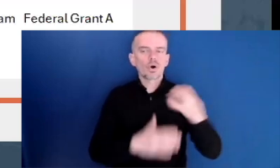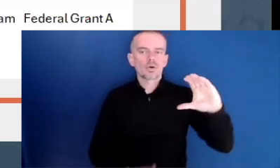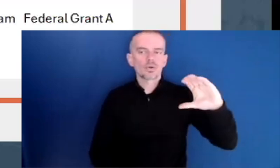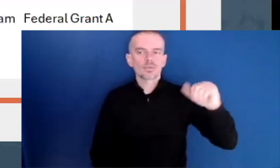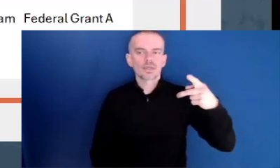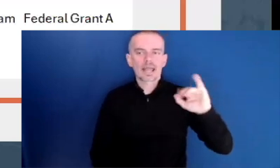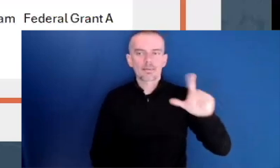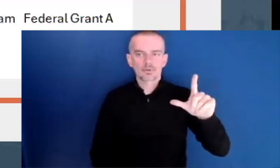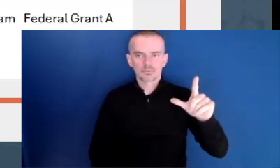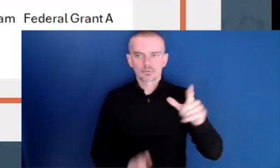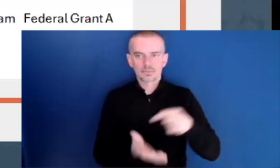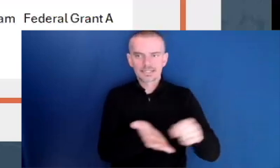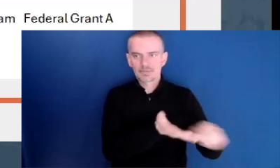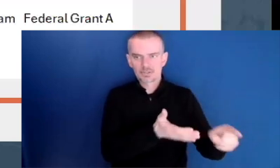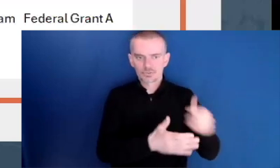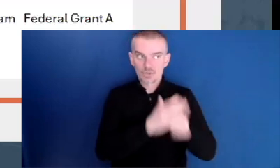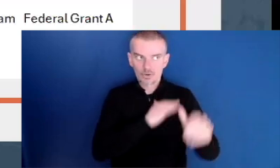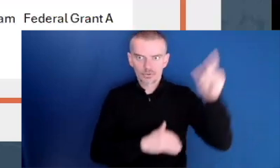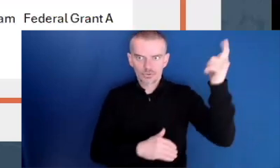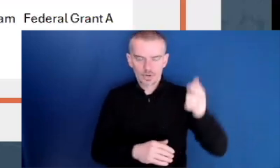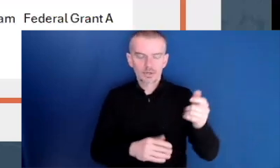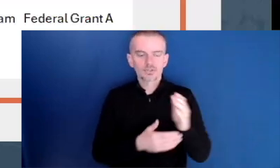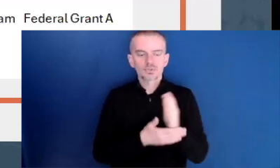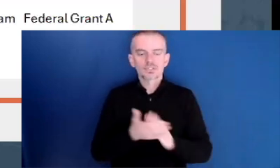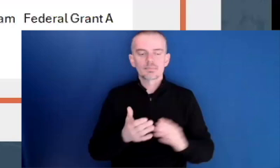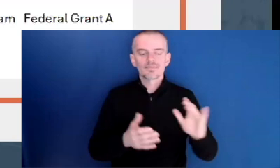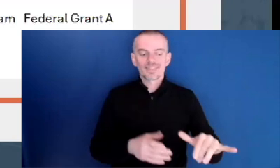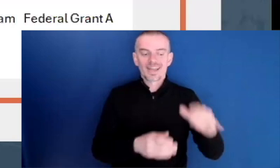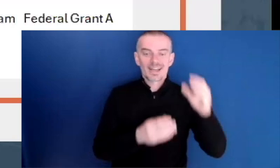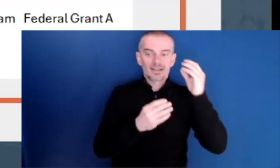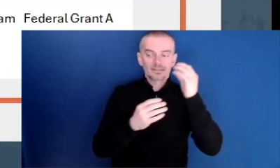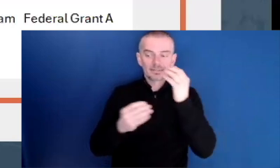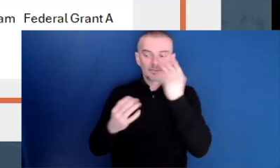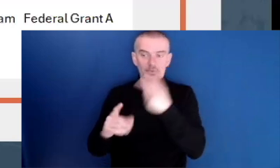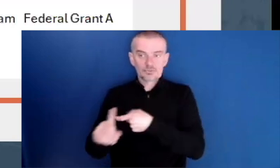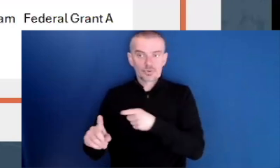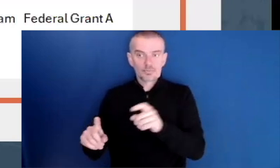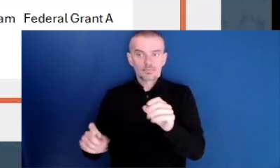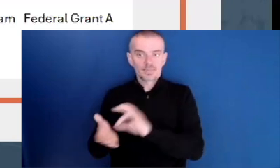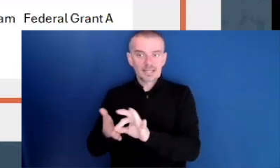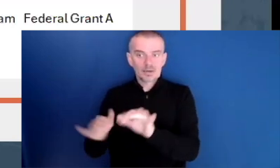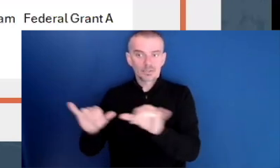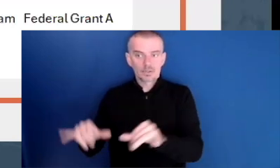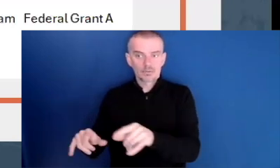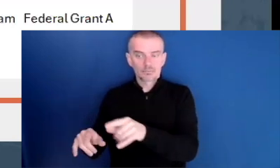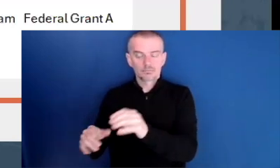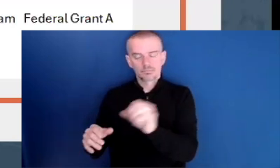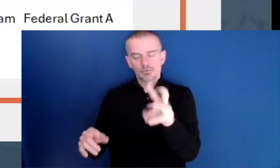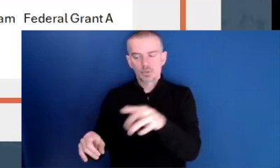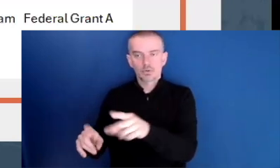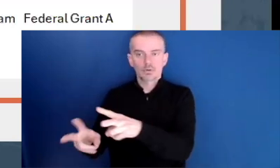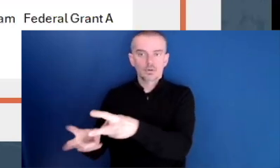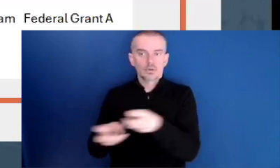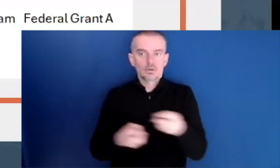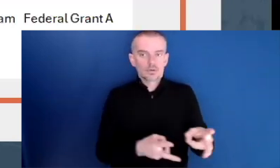grant. What we can do is we can kind of shift some of that data from the accounting software and combine it with